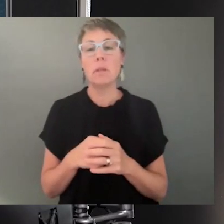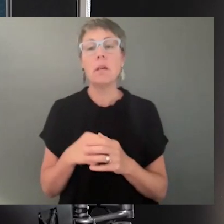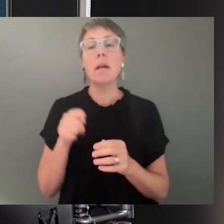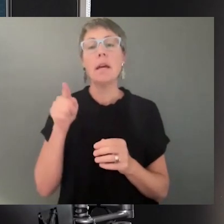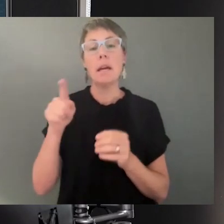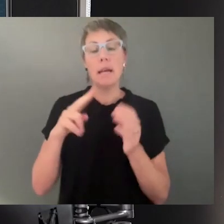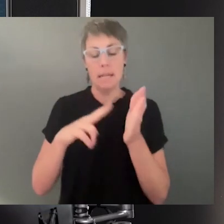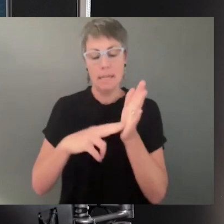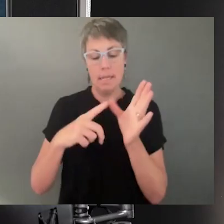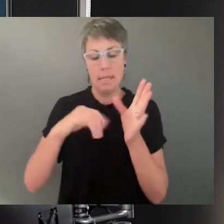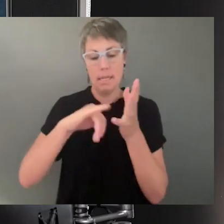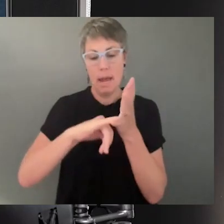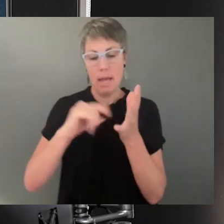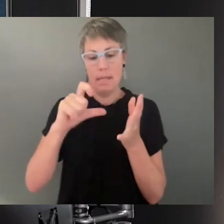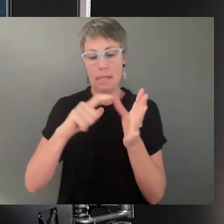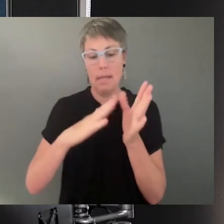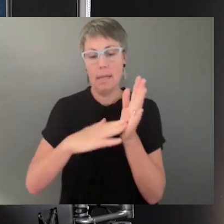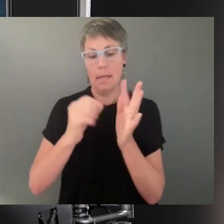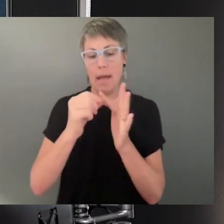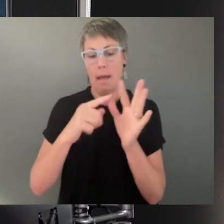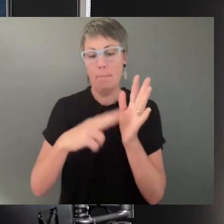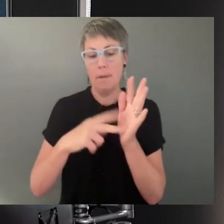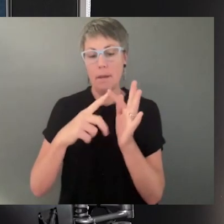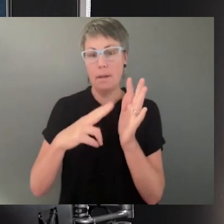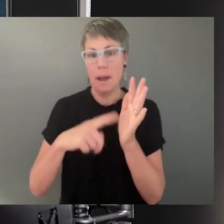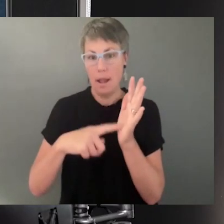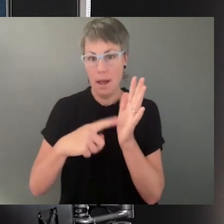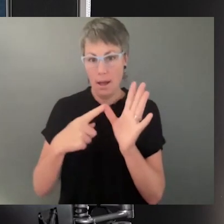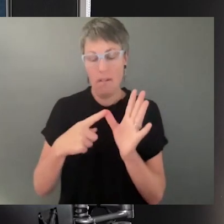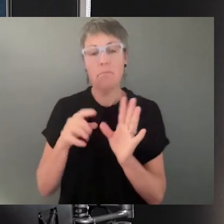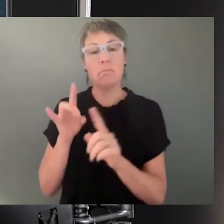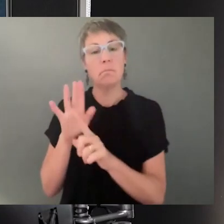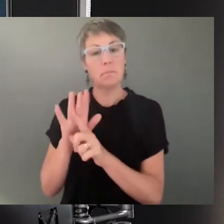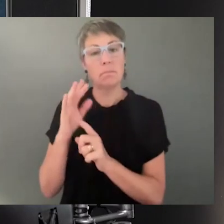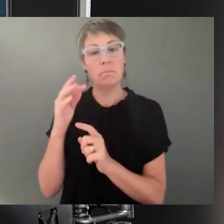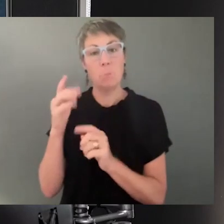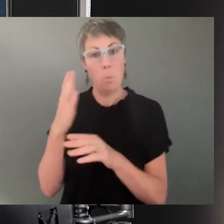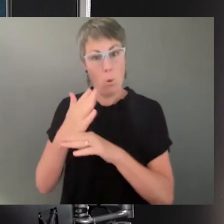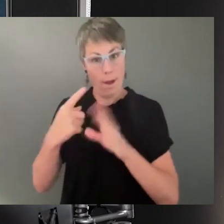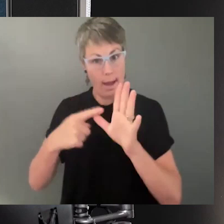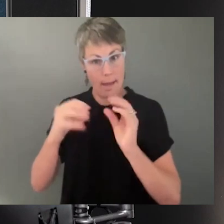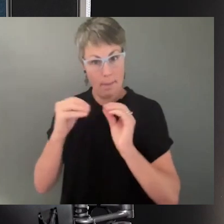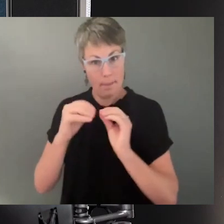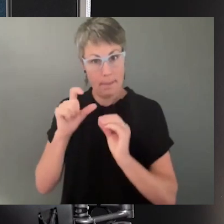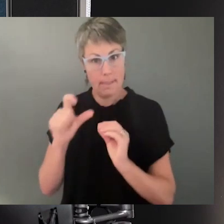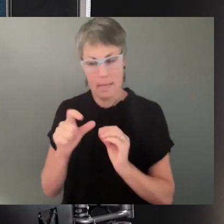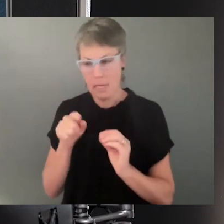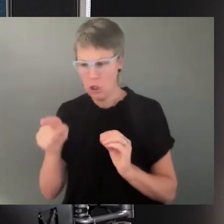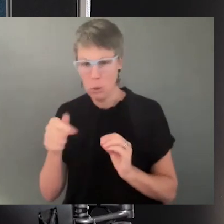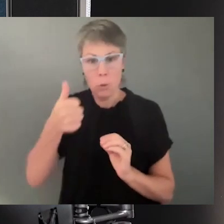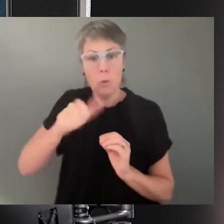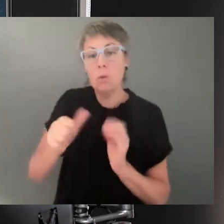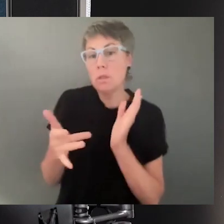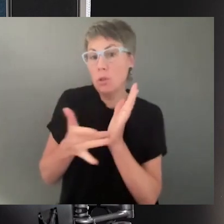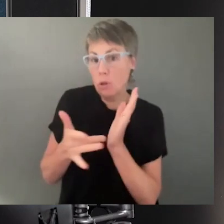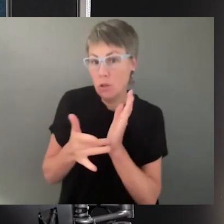vision? The ABC's Naz Campanella had to learn and adapt, as did those who work alongside of her. Susan